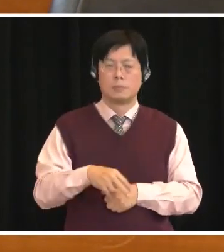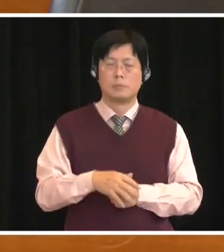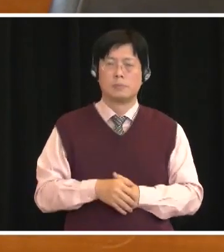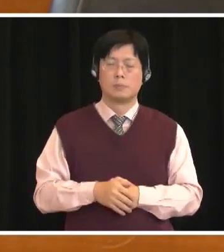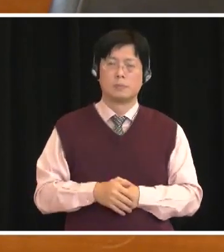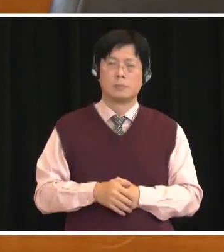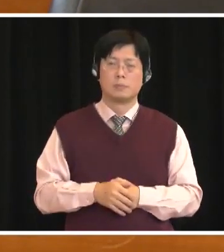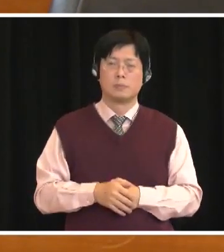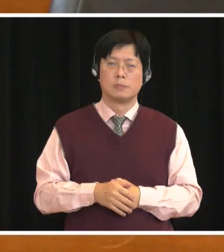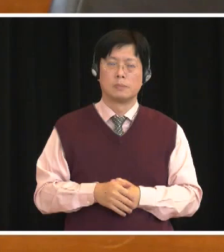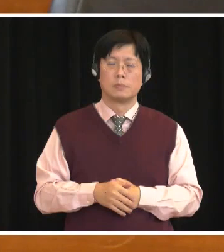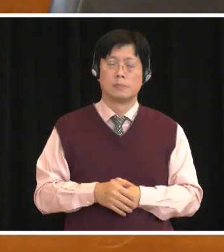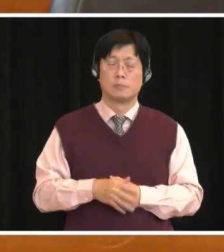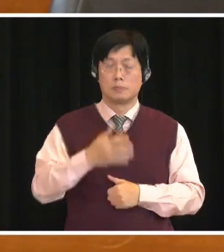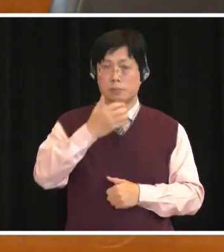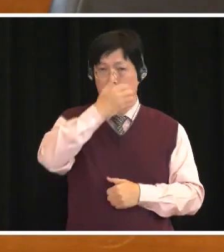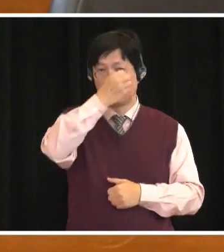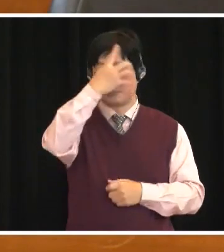court.